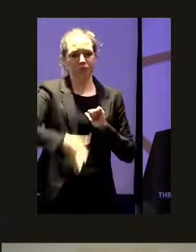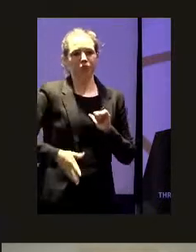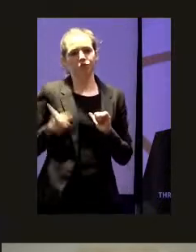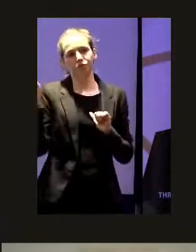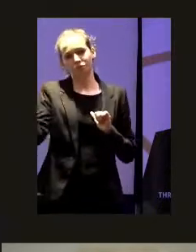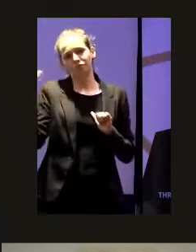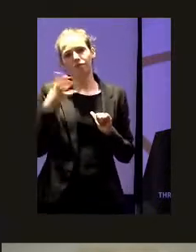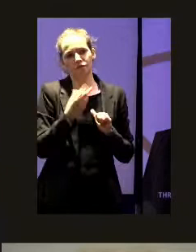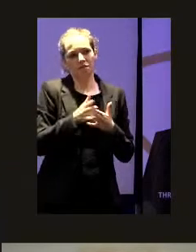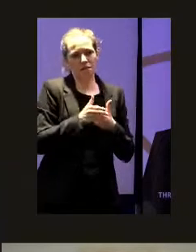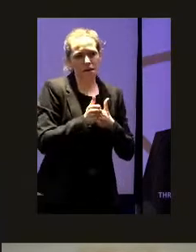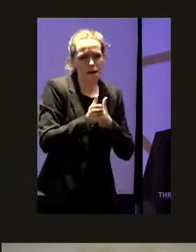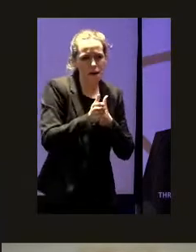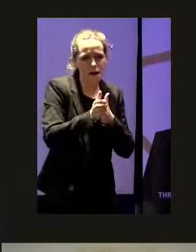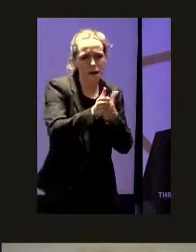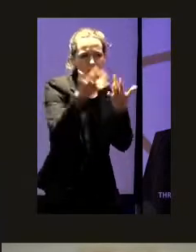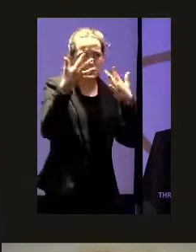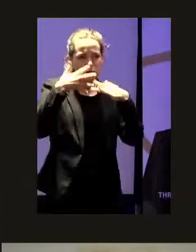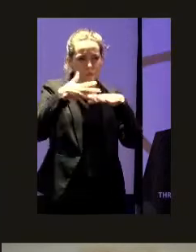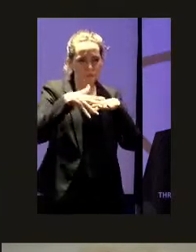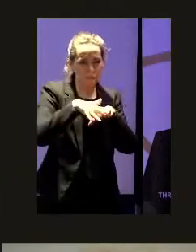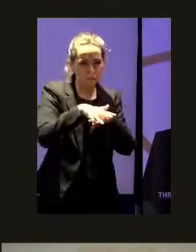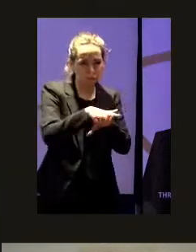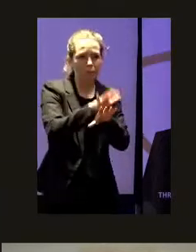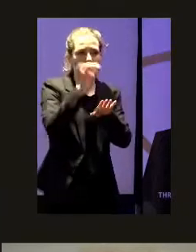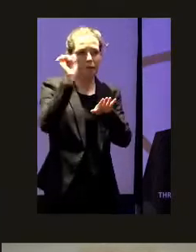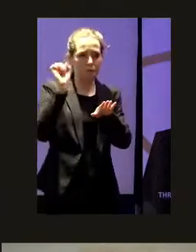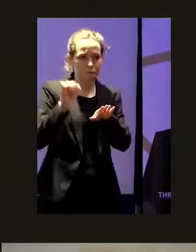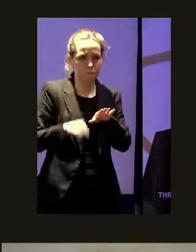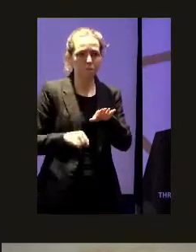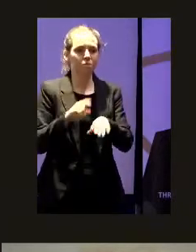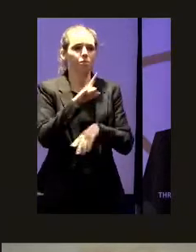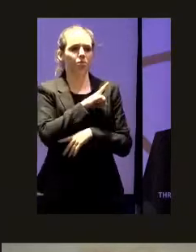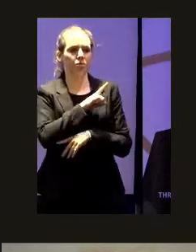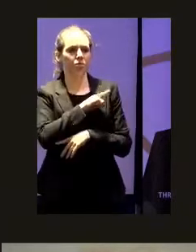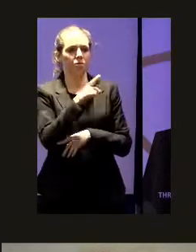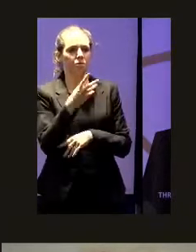because there is nowhere where it guides what it